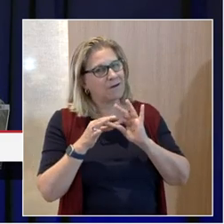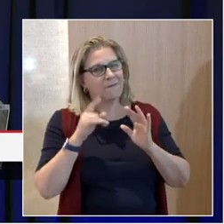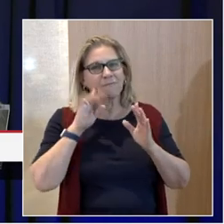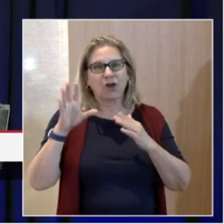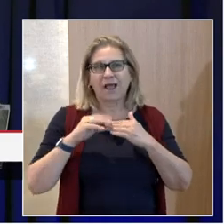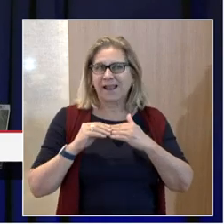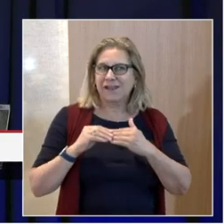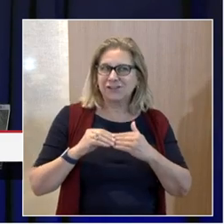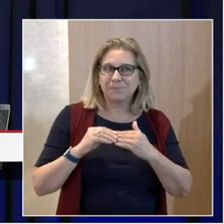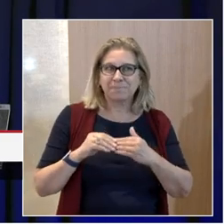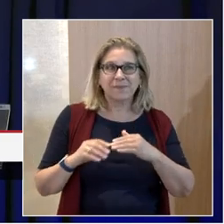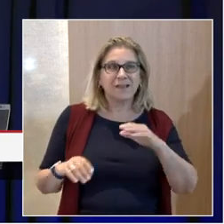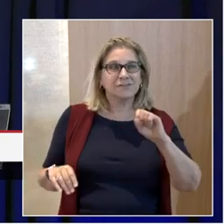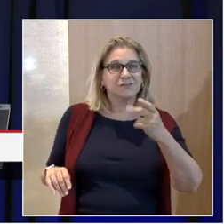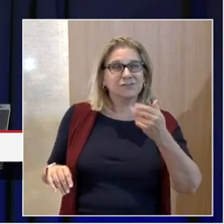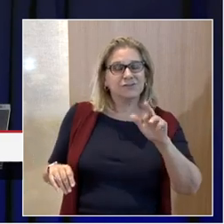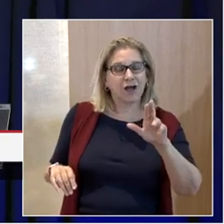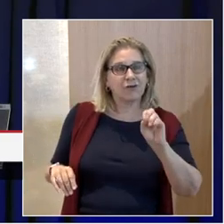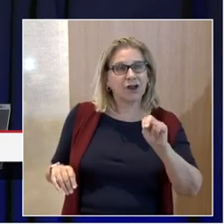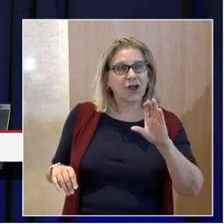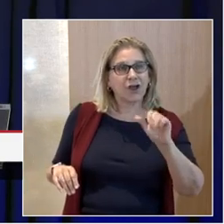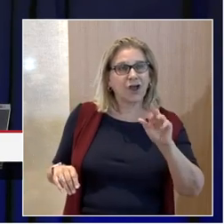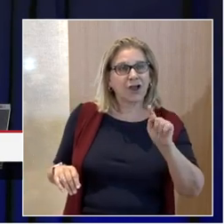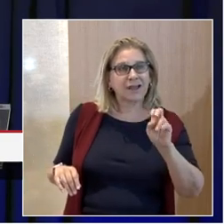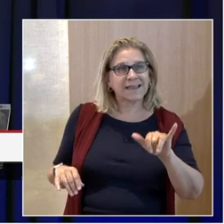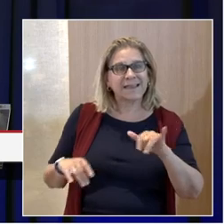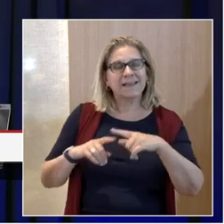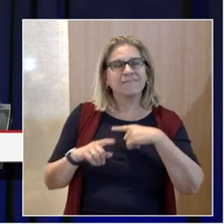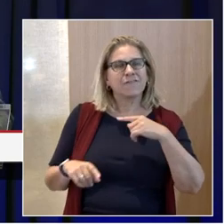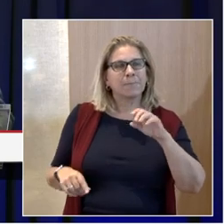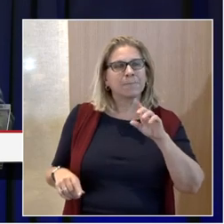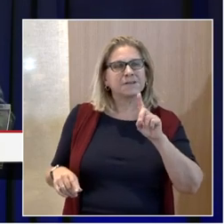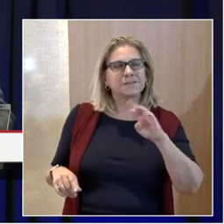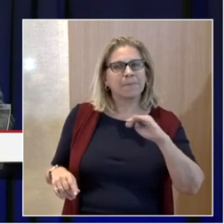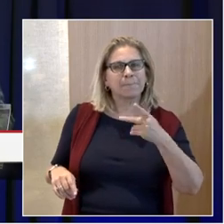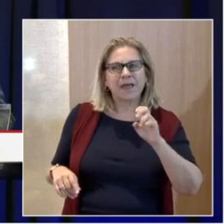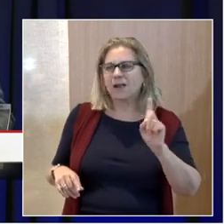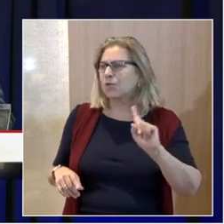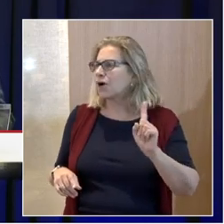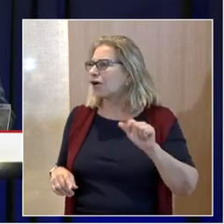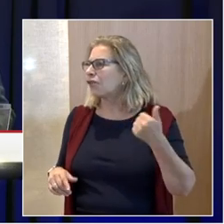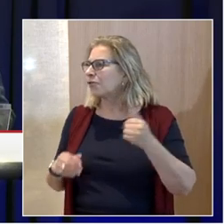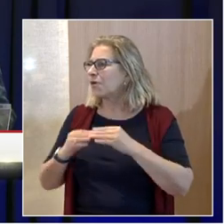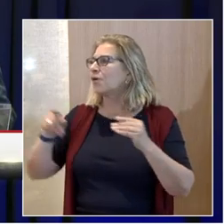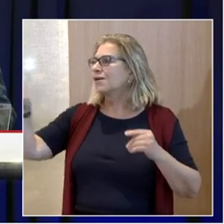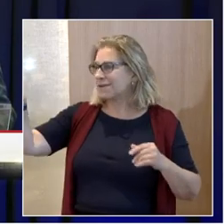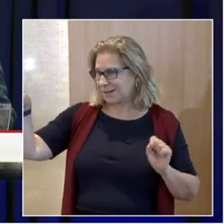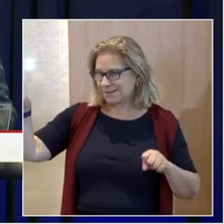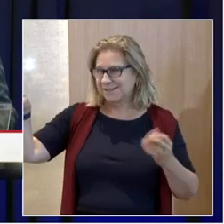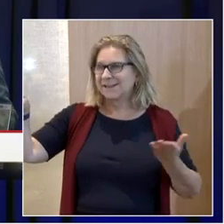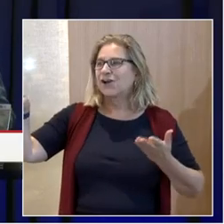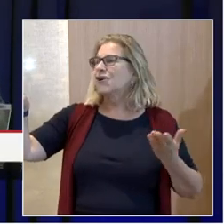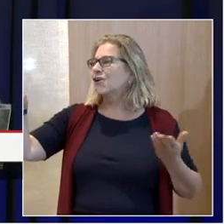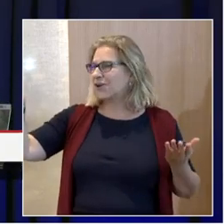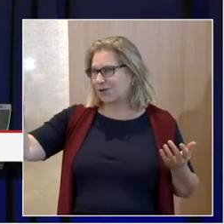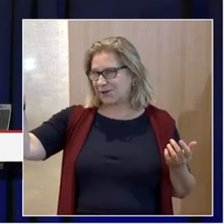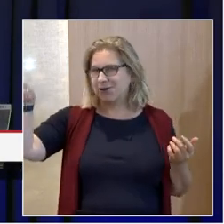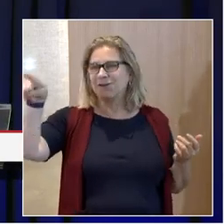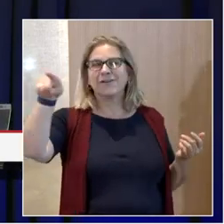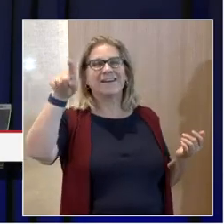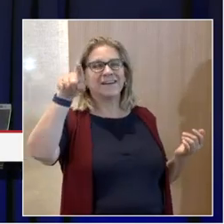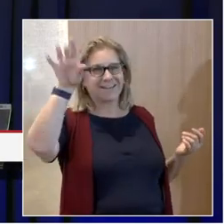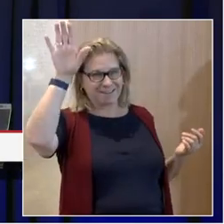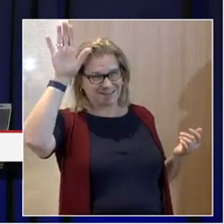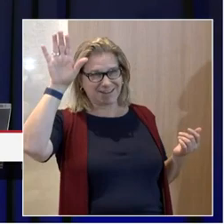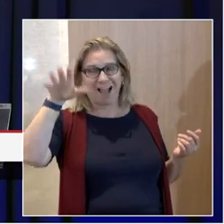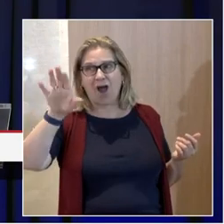in DMPED. Where's the other DMPED team? All right, raise your hands, DMPED team. They are working hard on